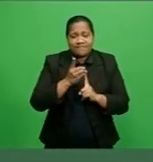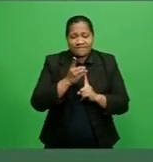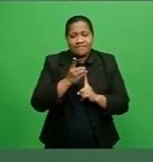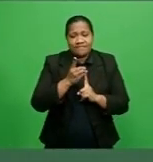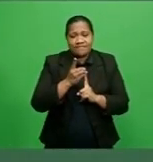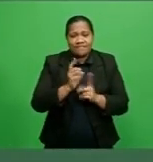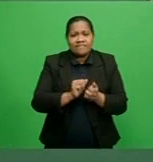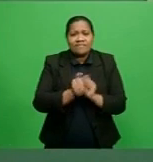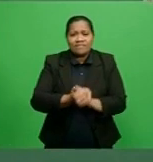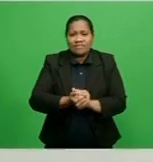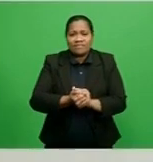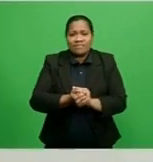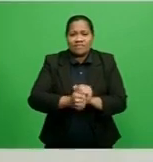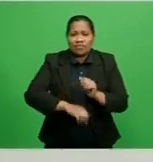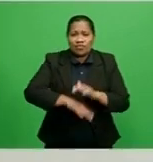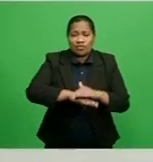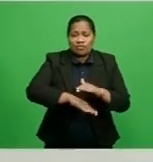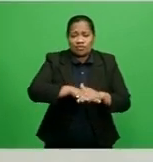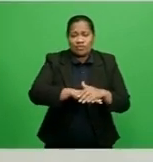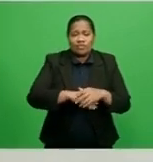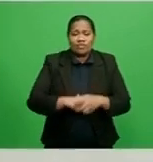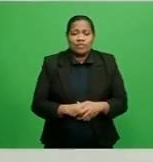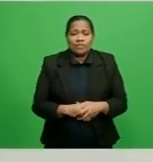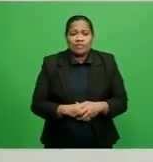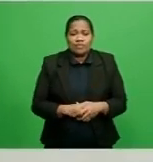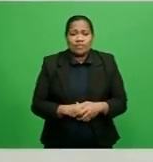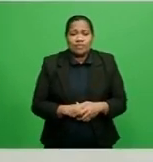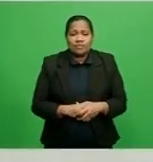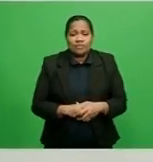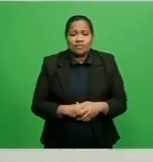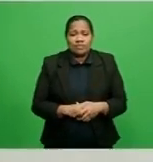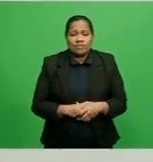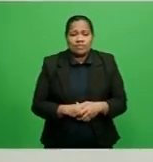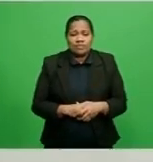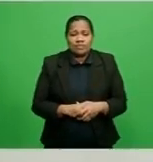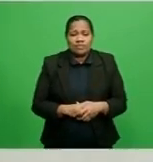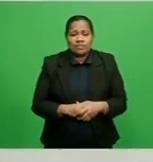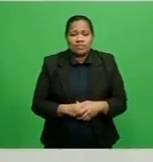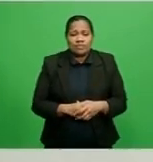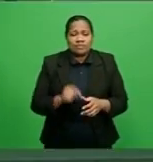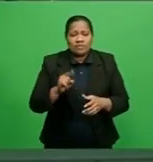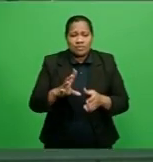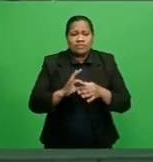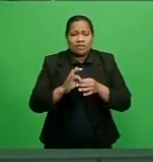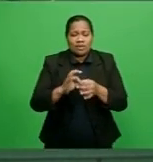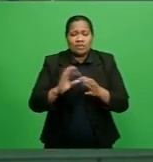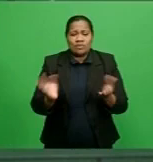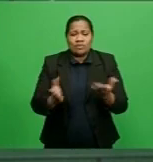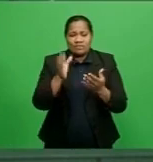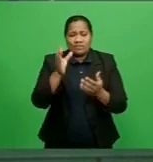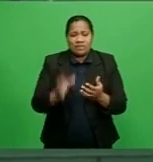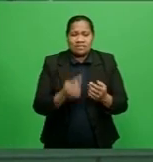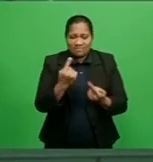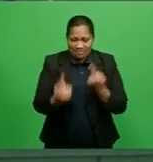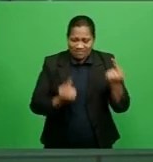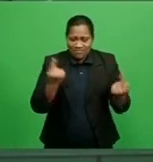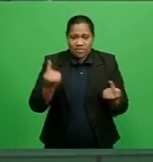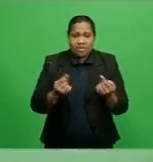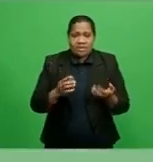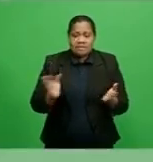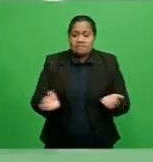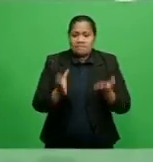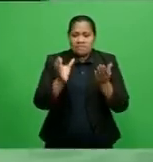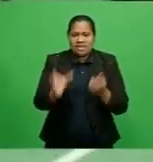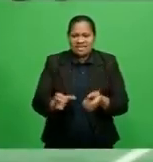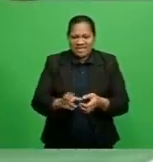game of football through futsal. Futsal improves the individual player's ability